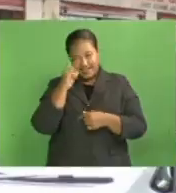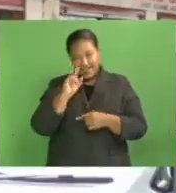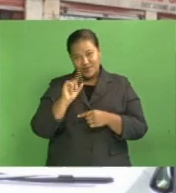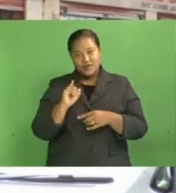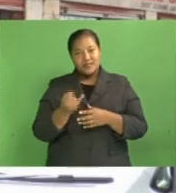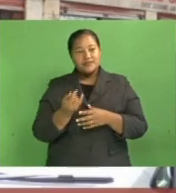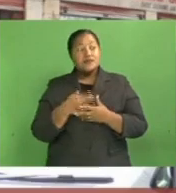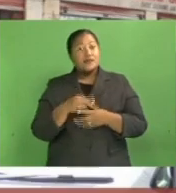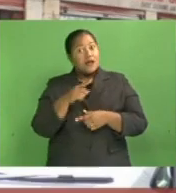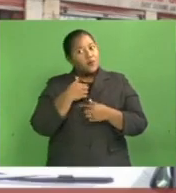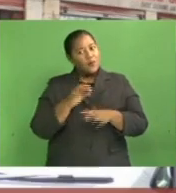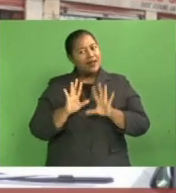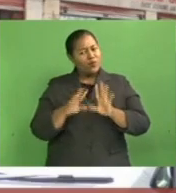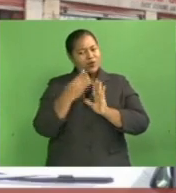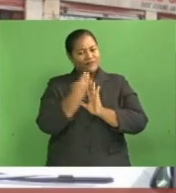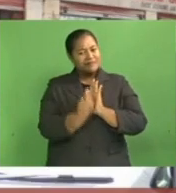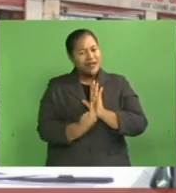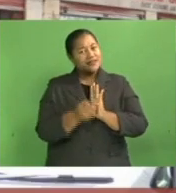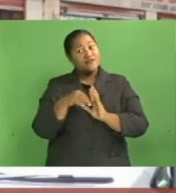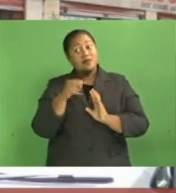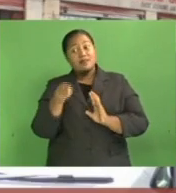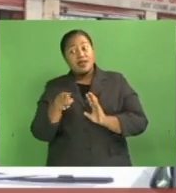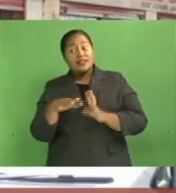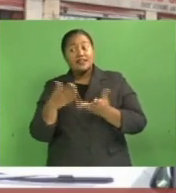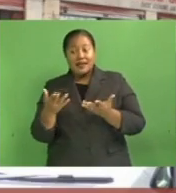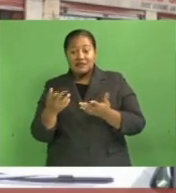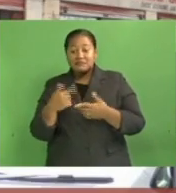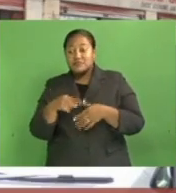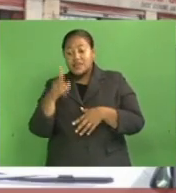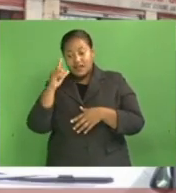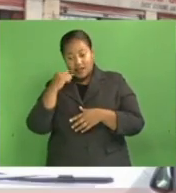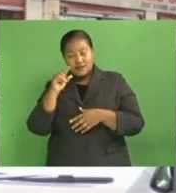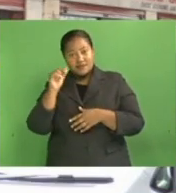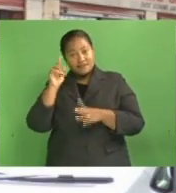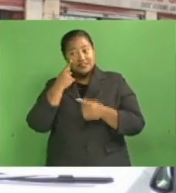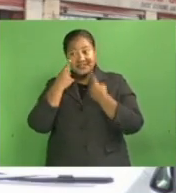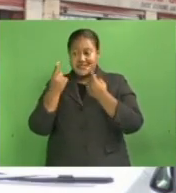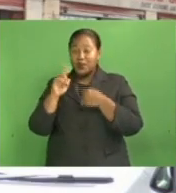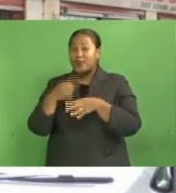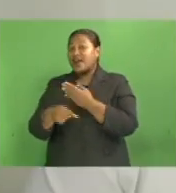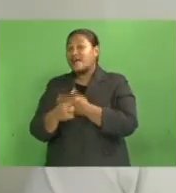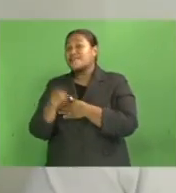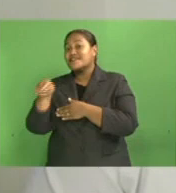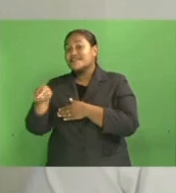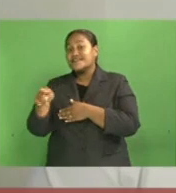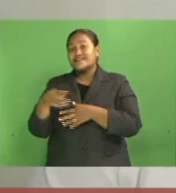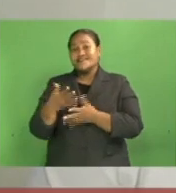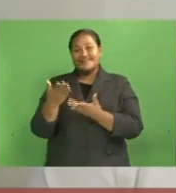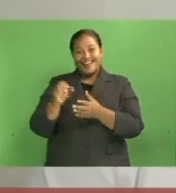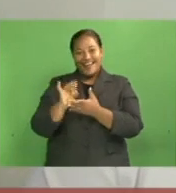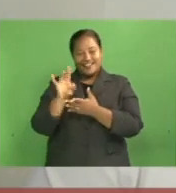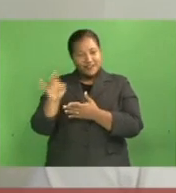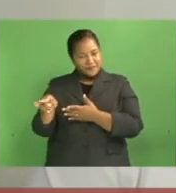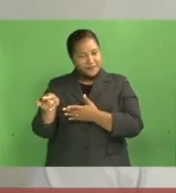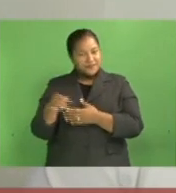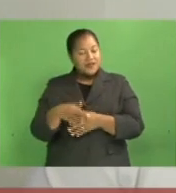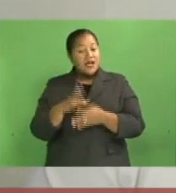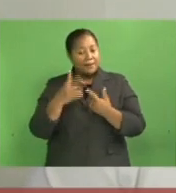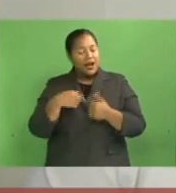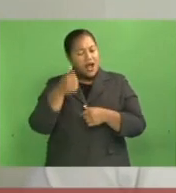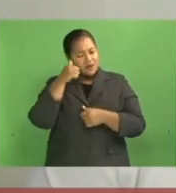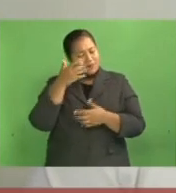for the budget, and then from there, rather than speculating, then we can see what's happening in the market, There will probably, I guess, be some